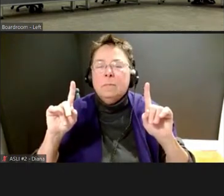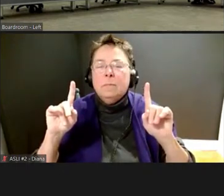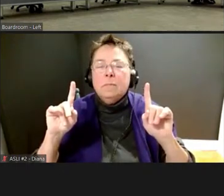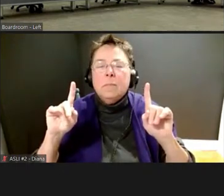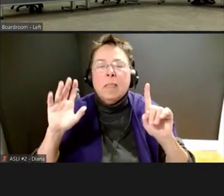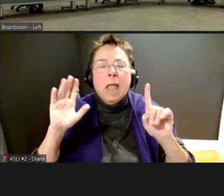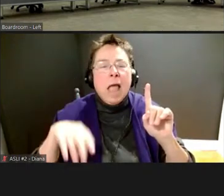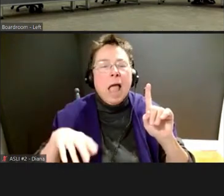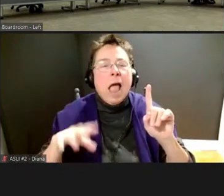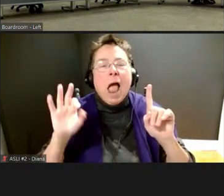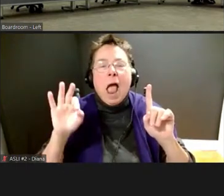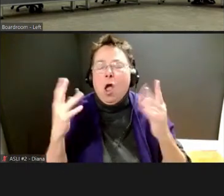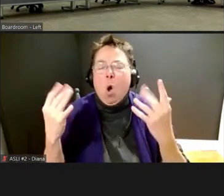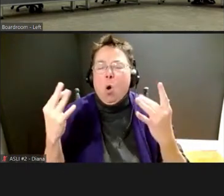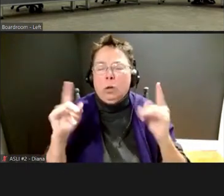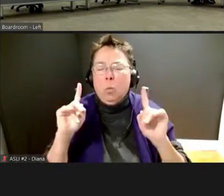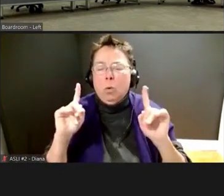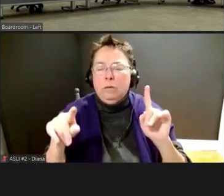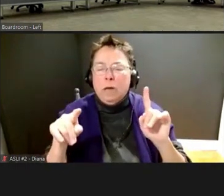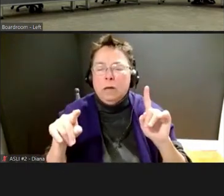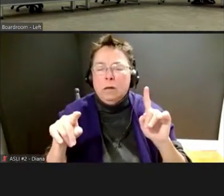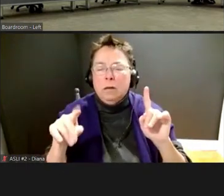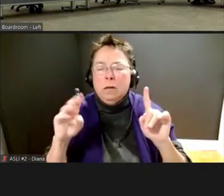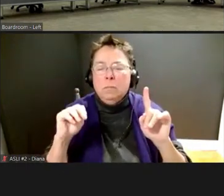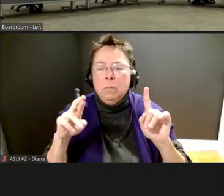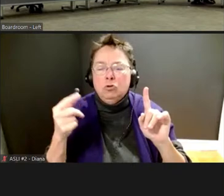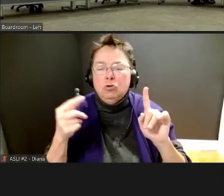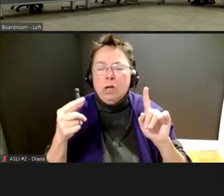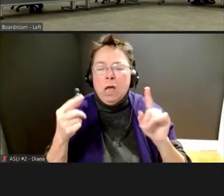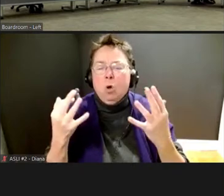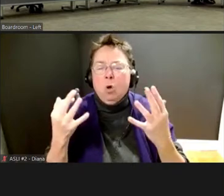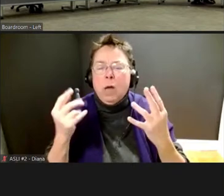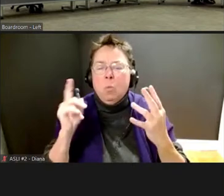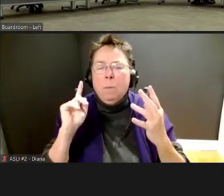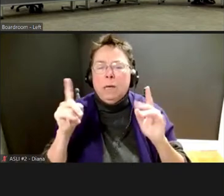Mr. Gettler, hello? Please stand by. Please stand by. Okay.